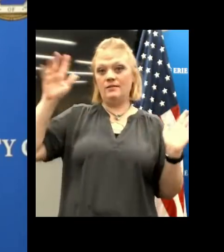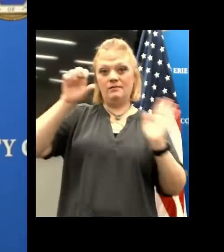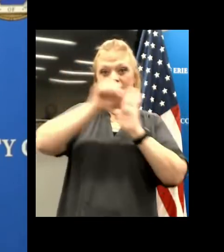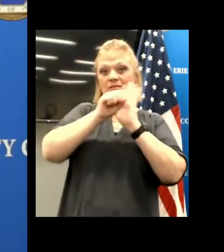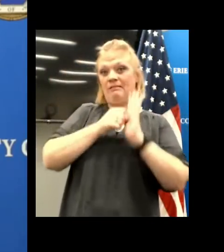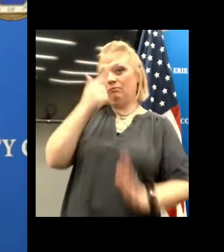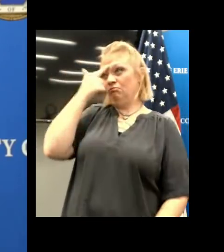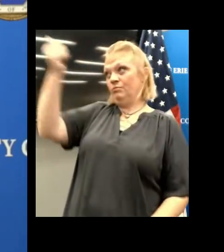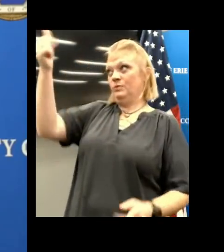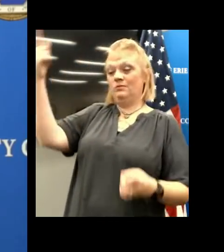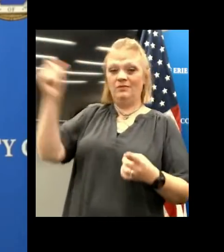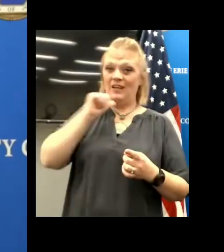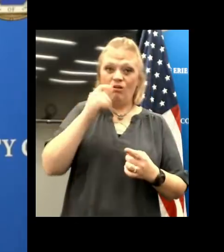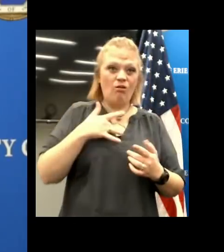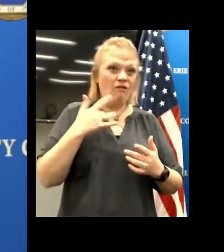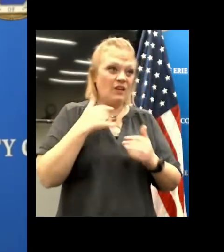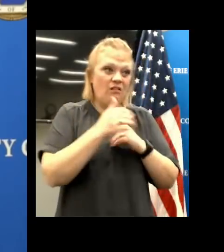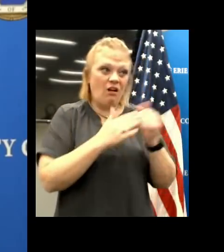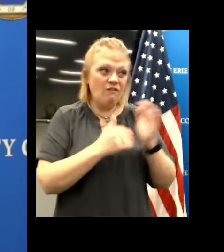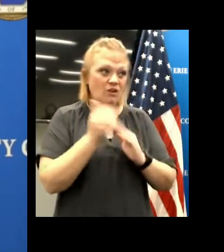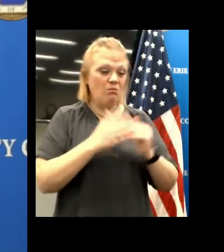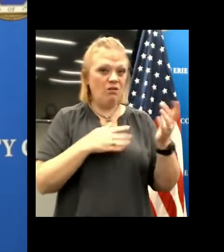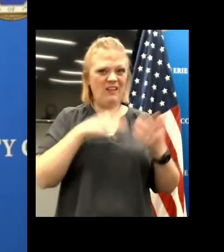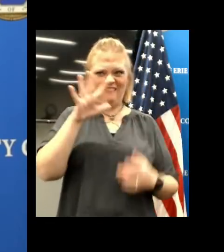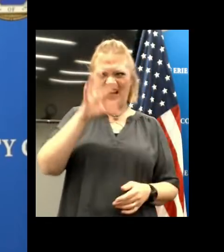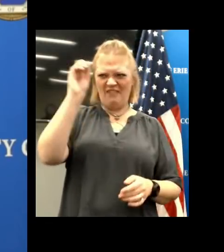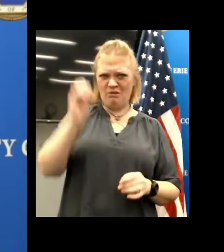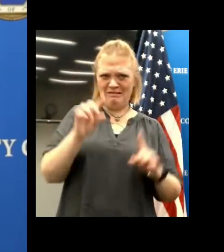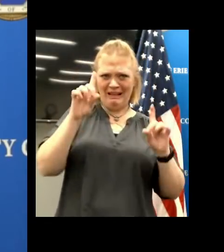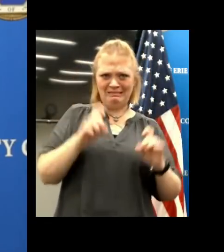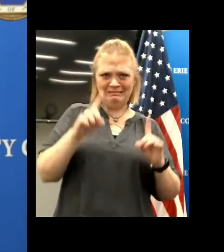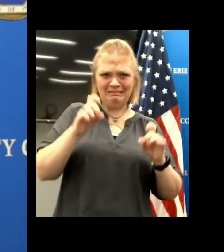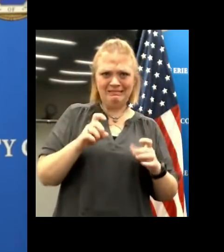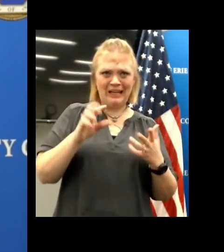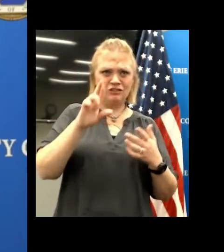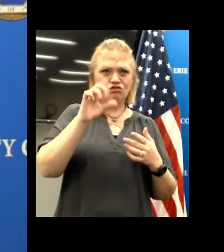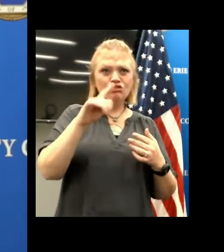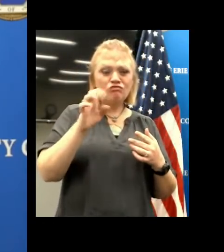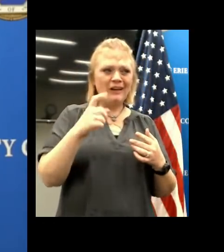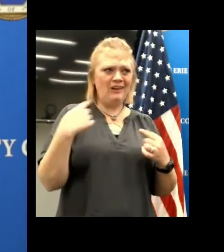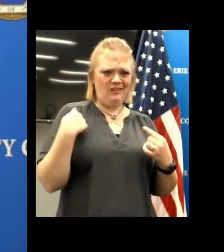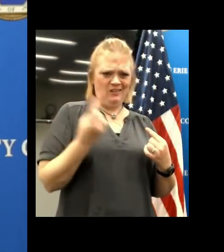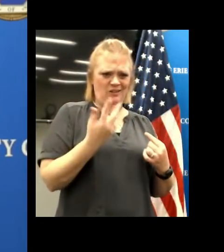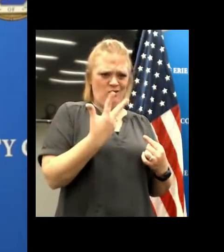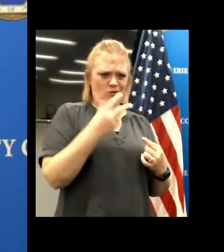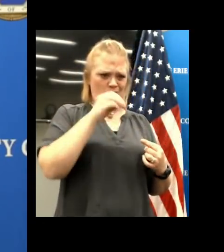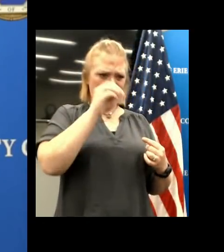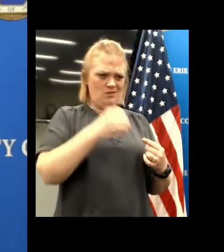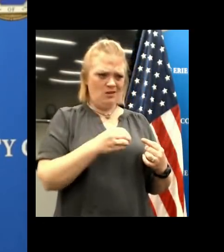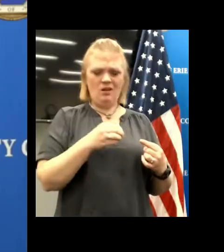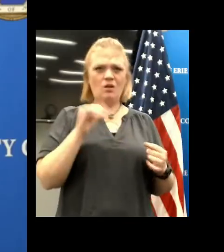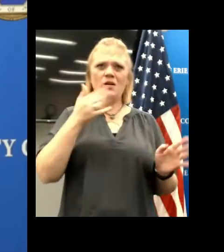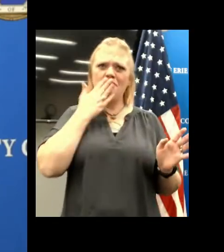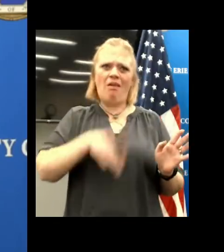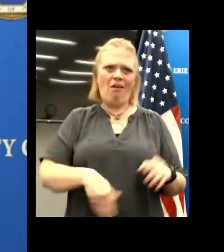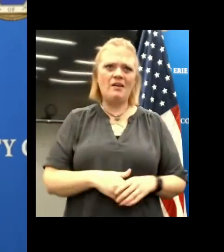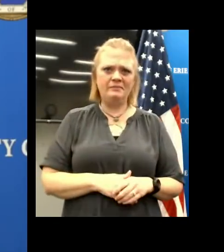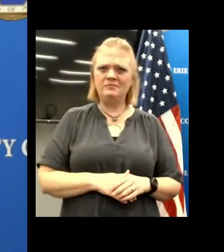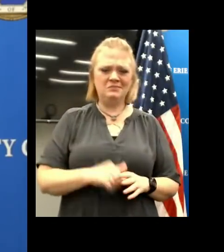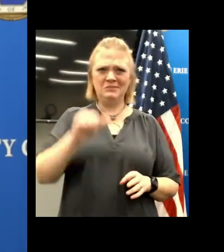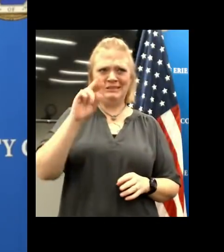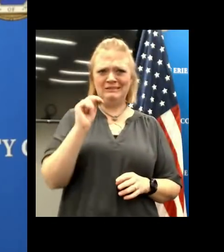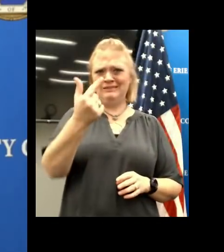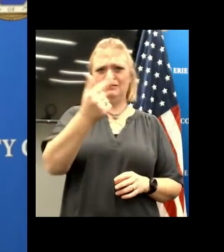they don't feel comfortable. And to tell you the truth, when we got a 5% testing rate, where we've had 3% over some of the most recent days, that's bad. It's not